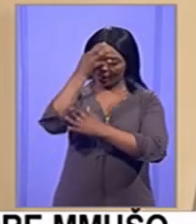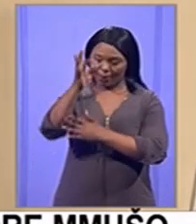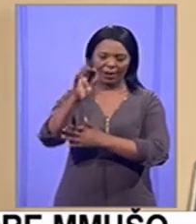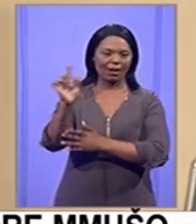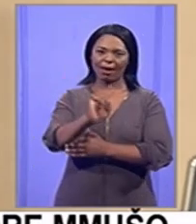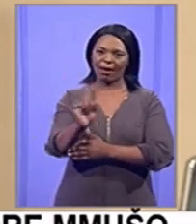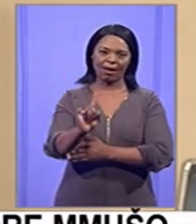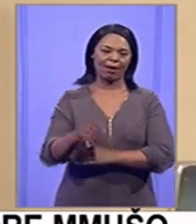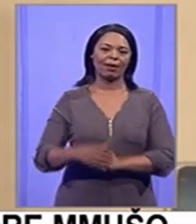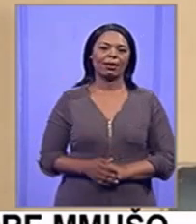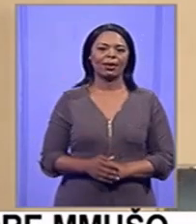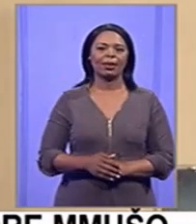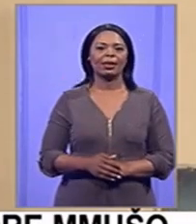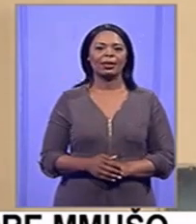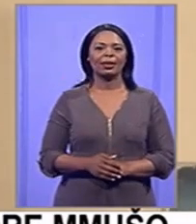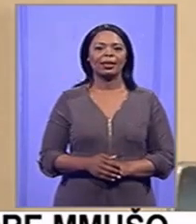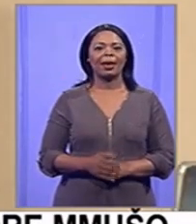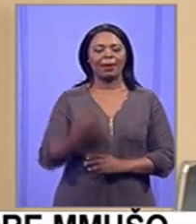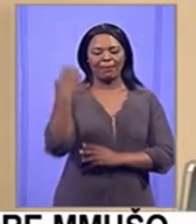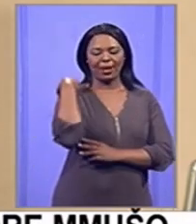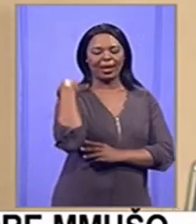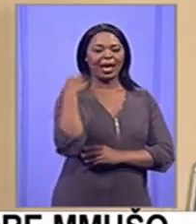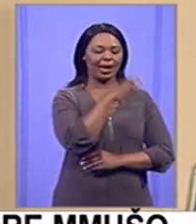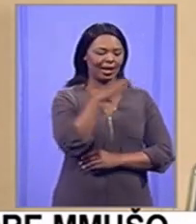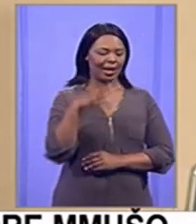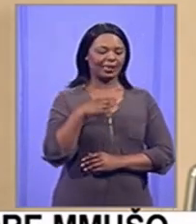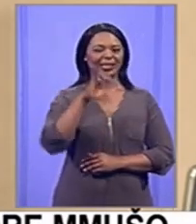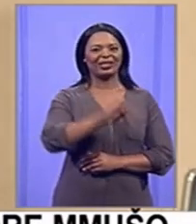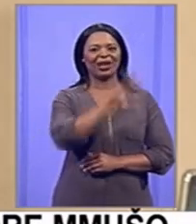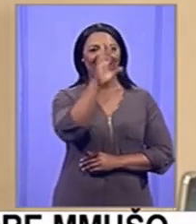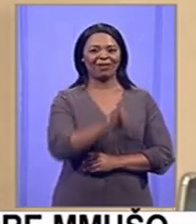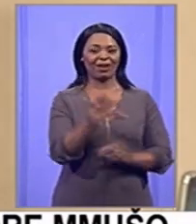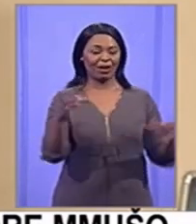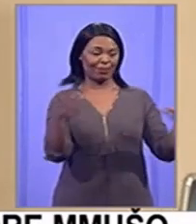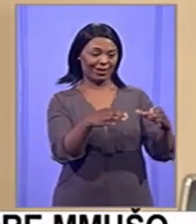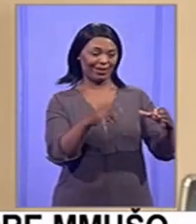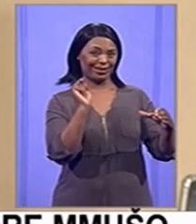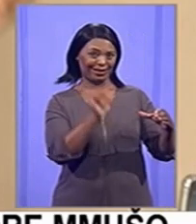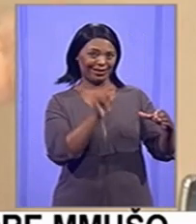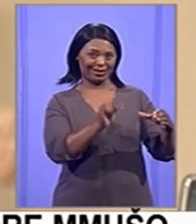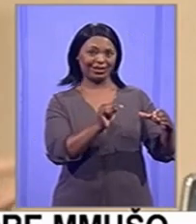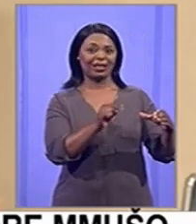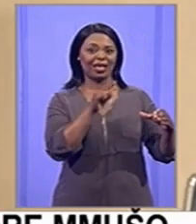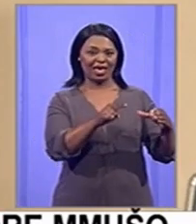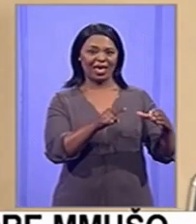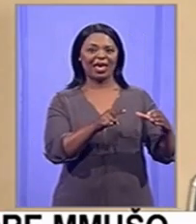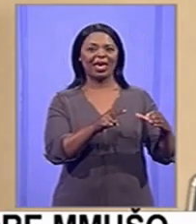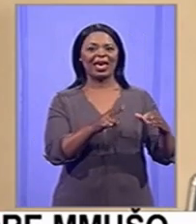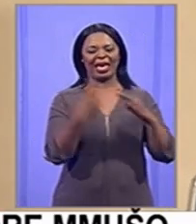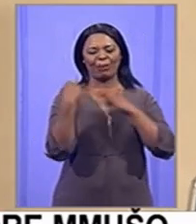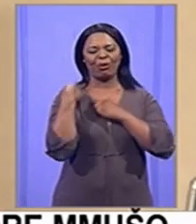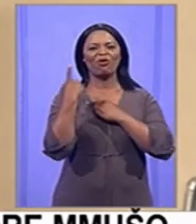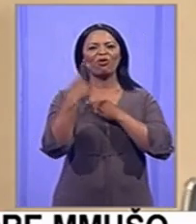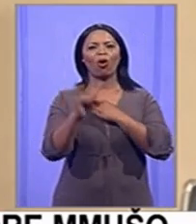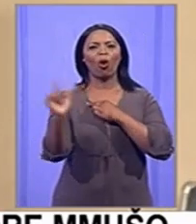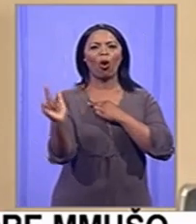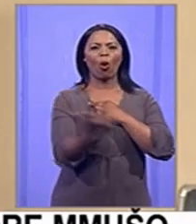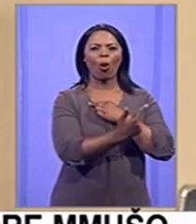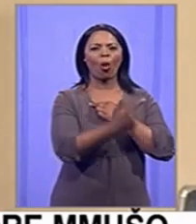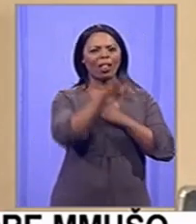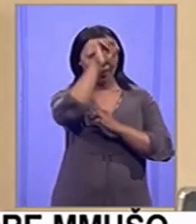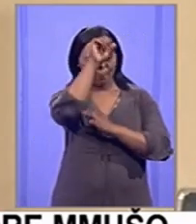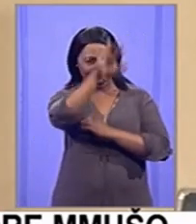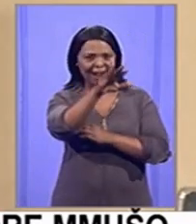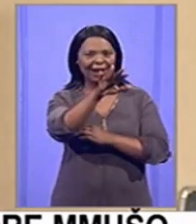is that the Minerals Council of South Africa ena e tshwereng di mine kaofela ba